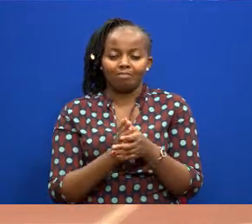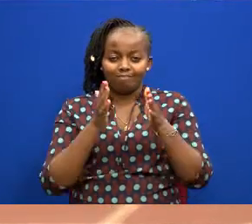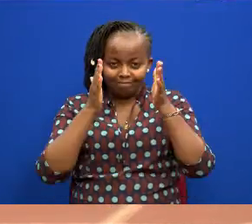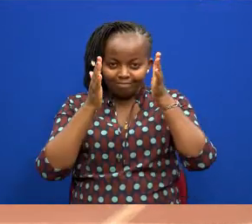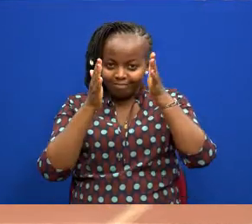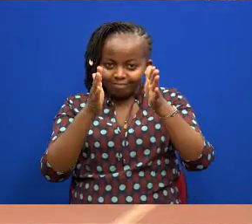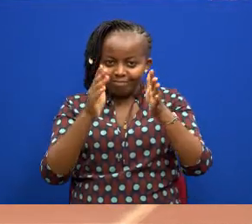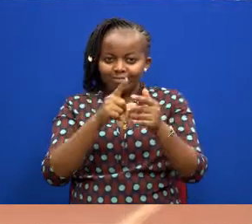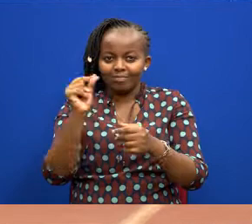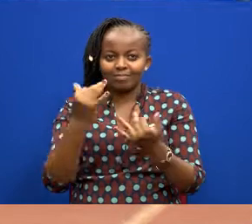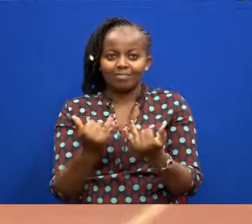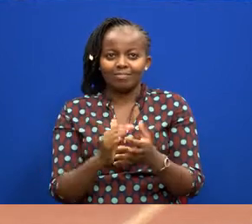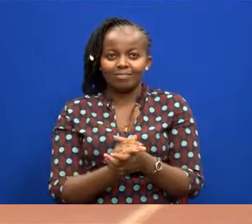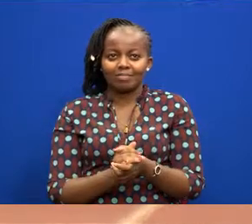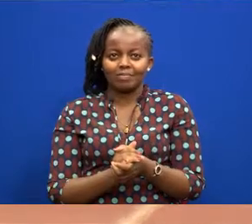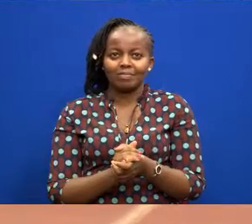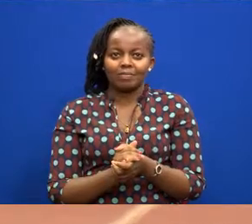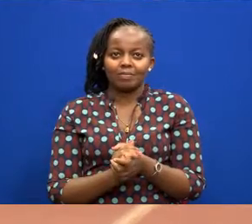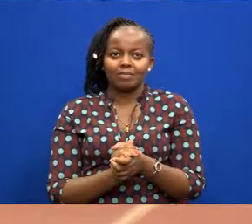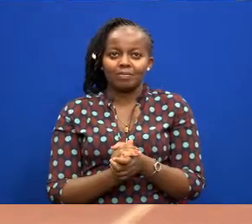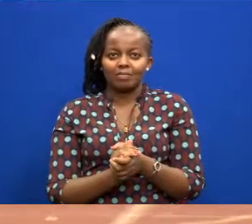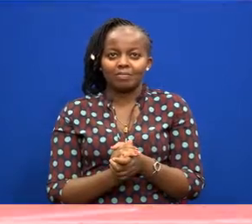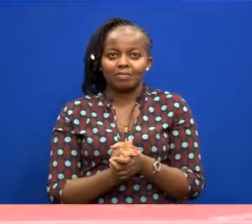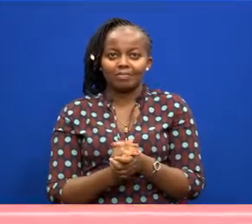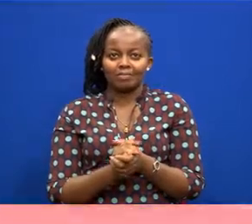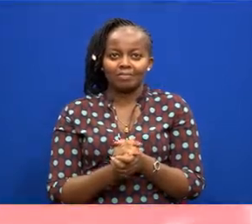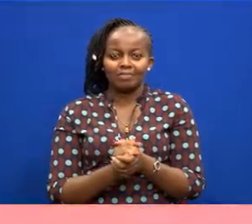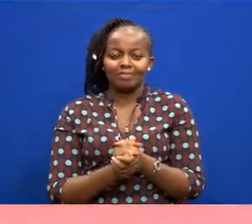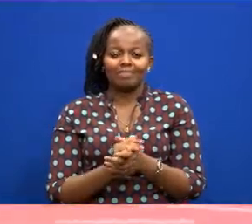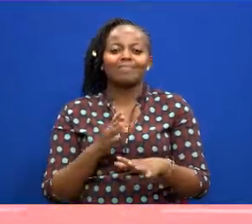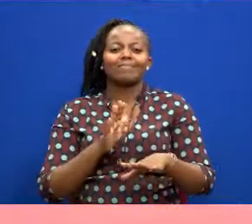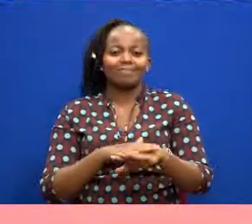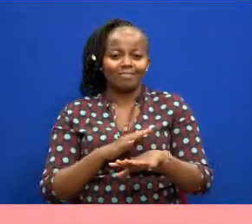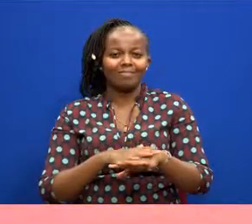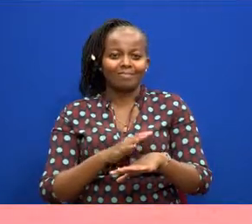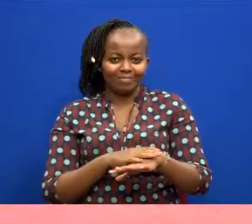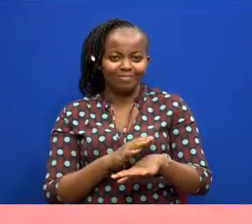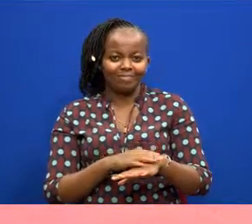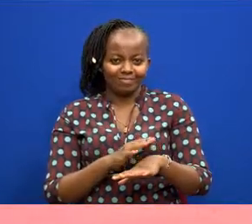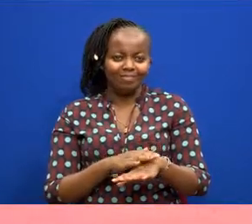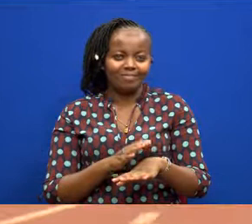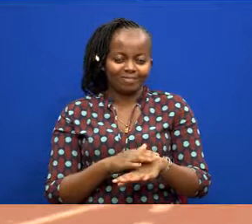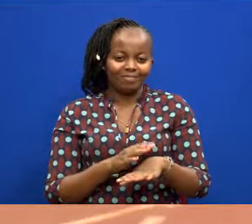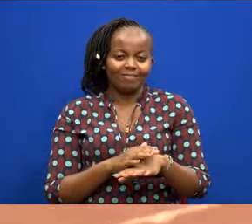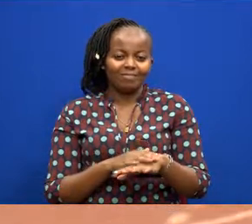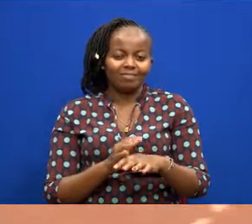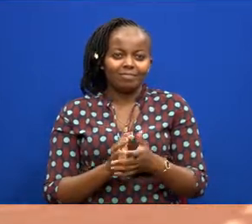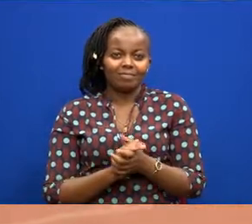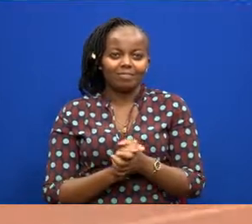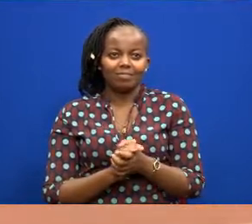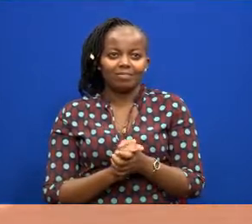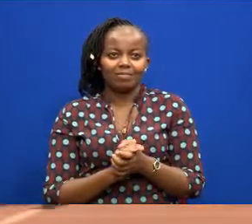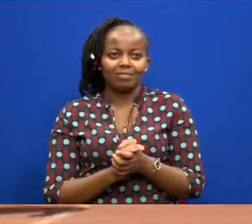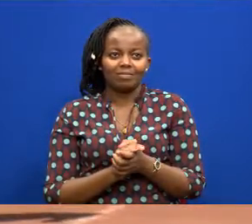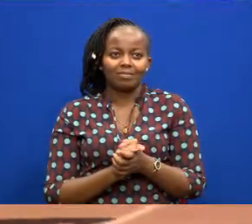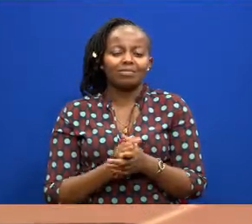Stay focused. Go. Now dip your head in. All right, good.